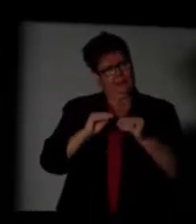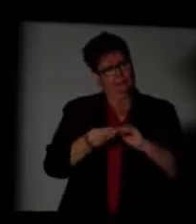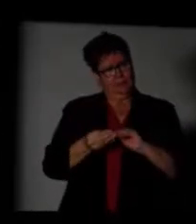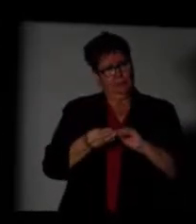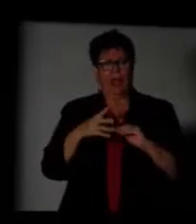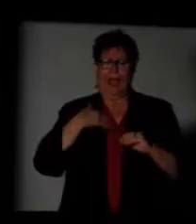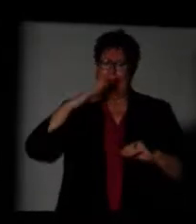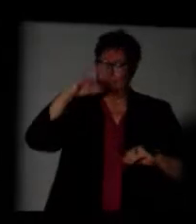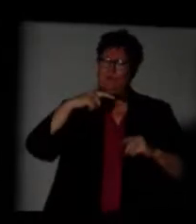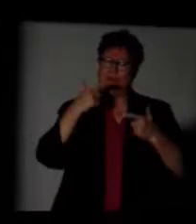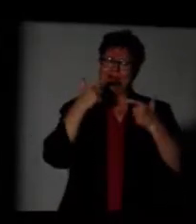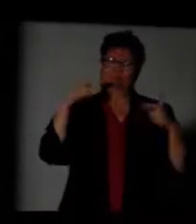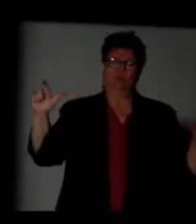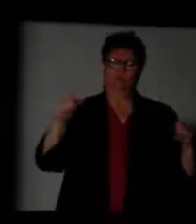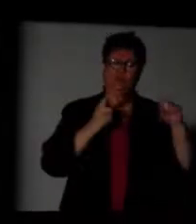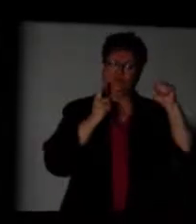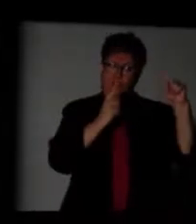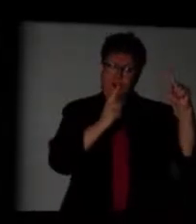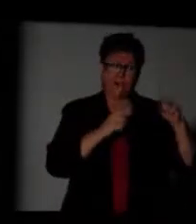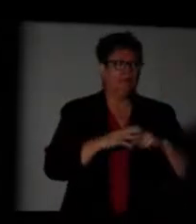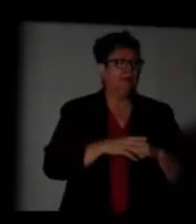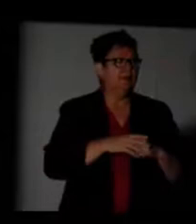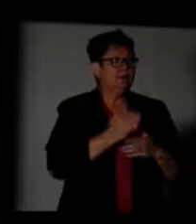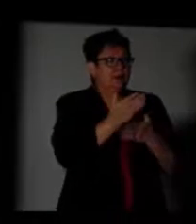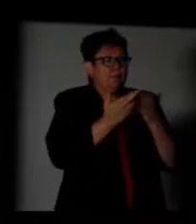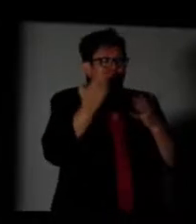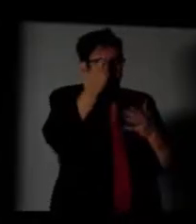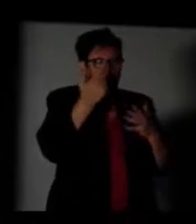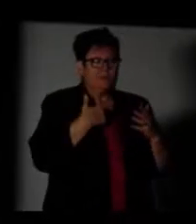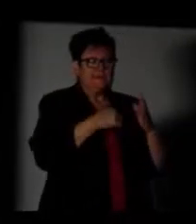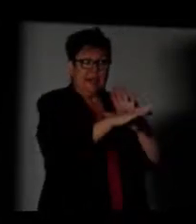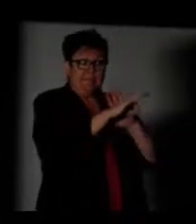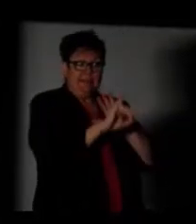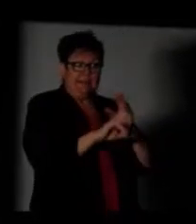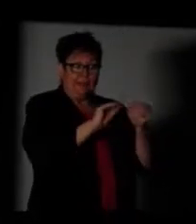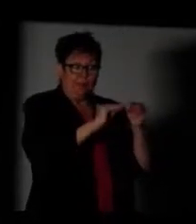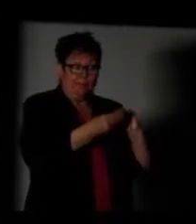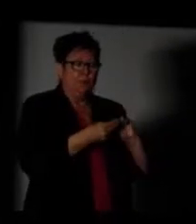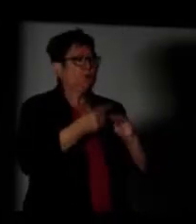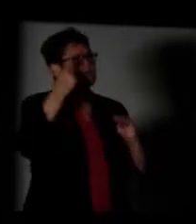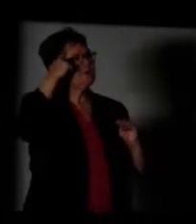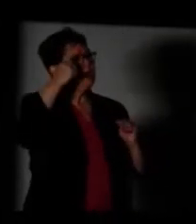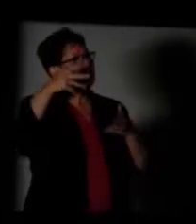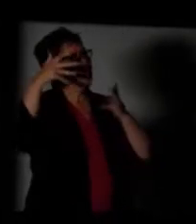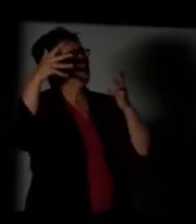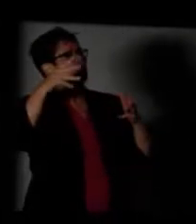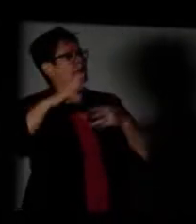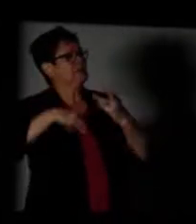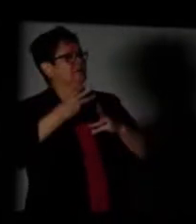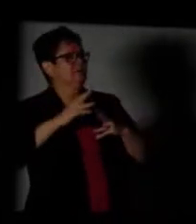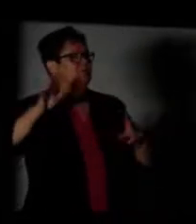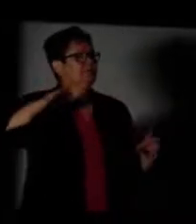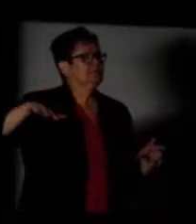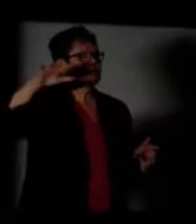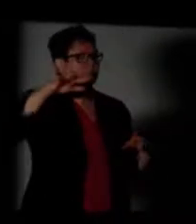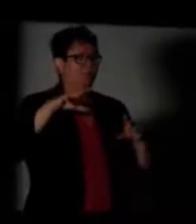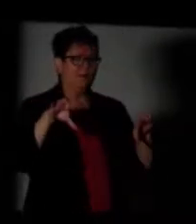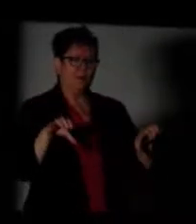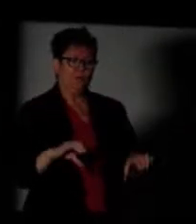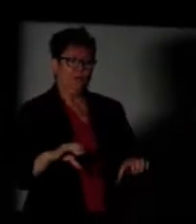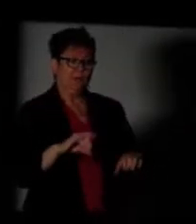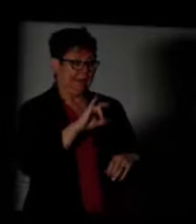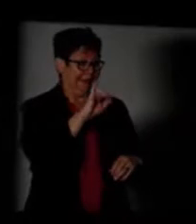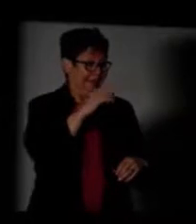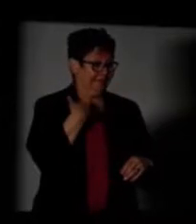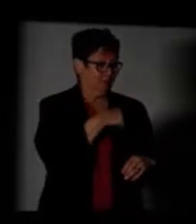ambitious target. But part of the reason I set this sort of number was to think about what the rest of the world was doing. And I said, if we're not